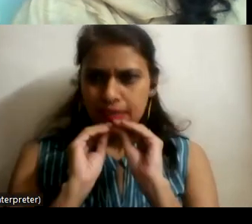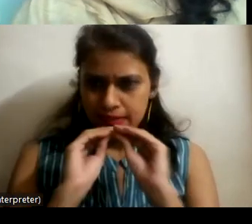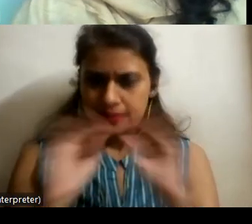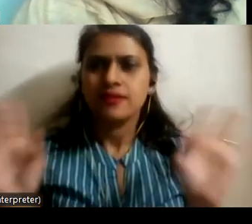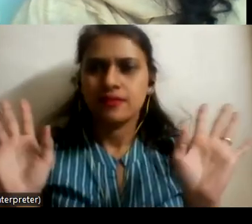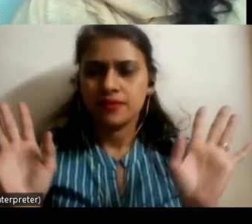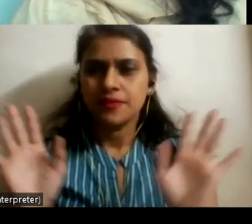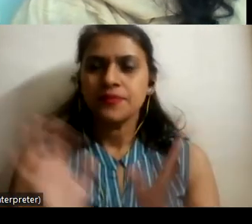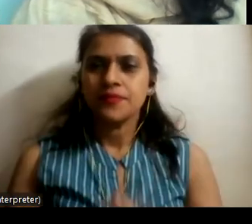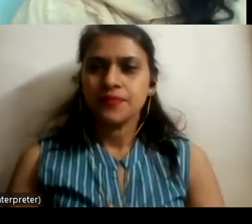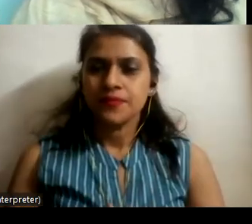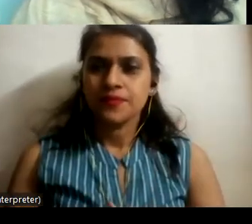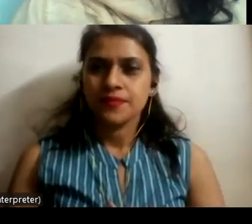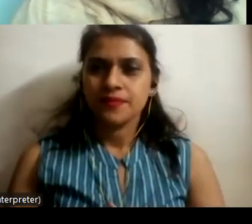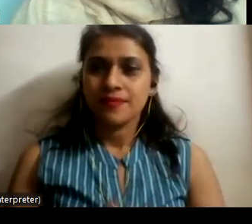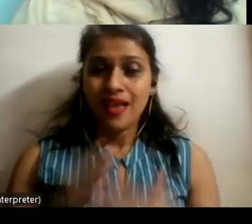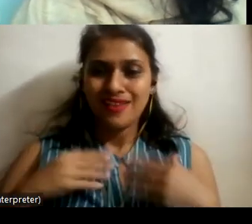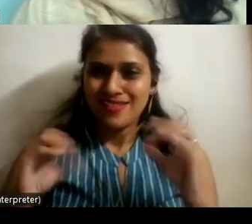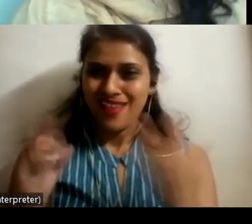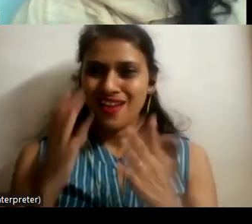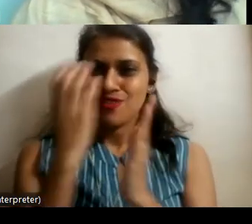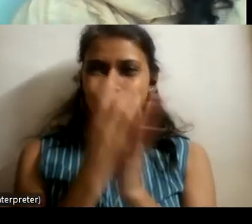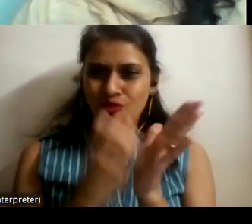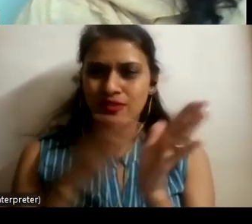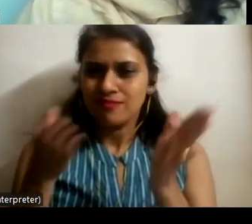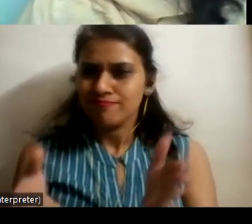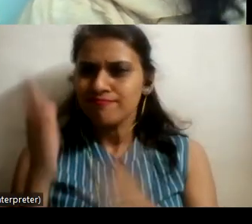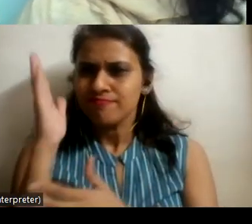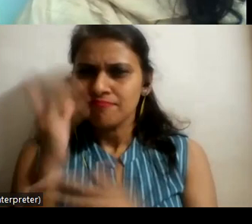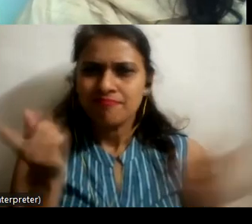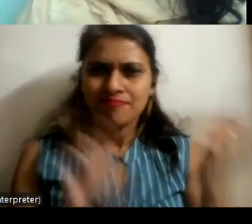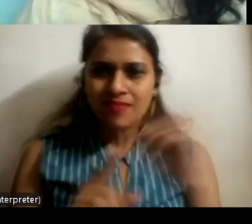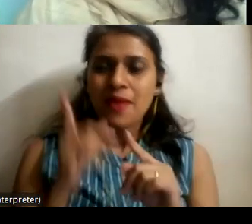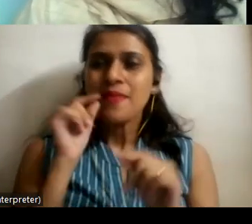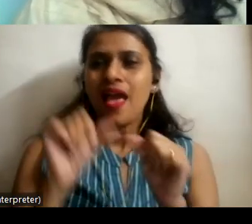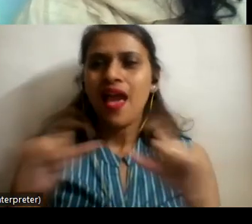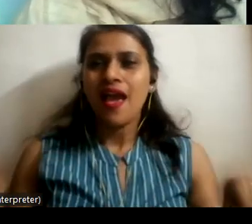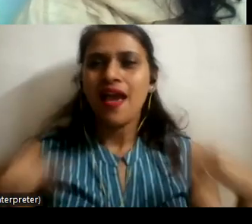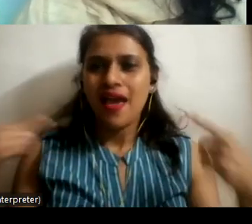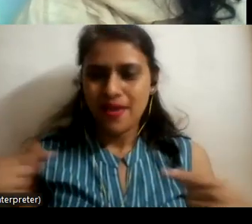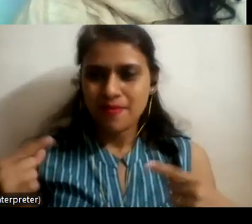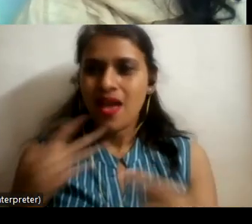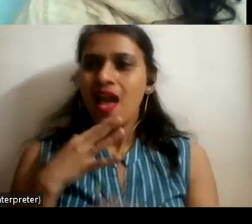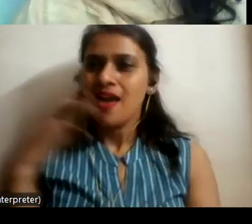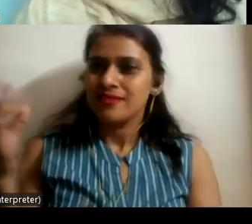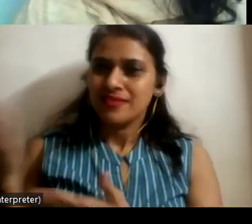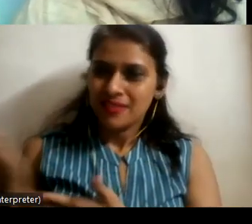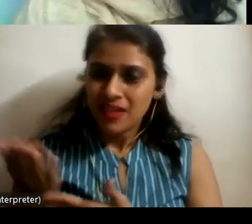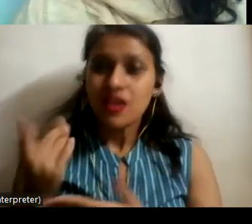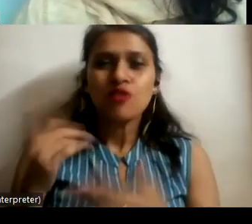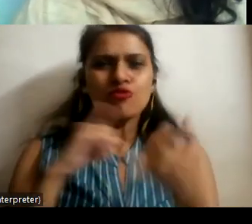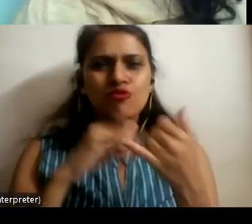I think I started this course and I asked Arman sir to go ahead with it and Someshwar sir to run this course